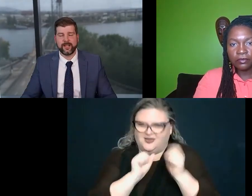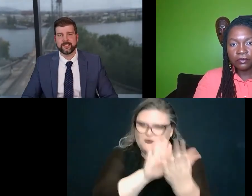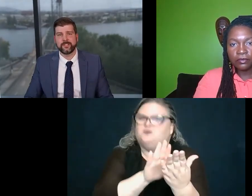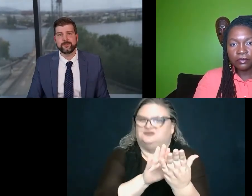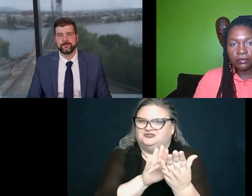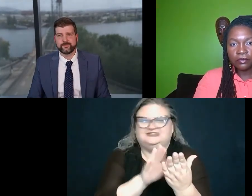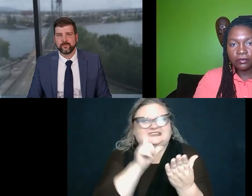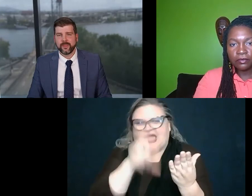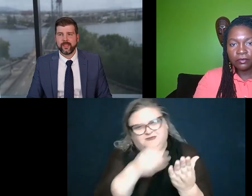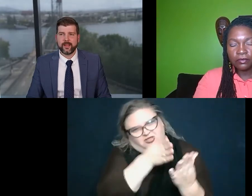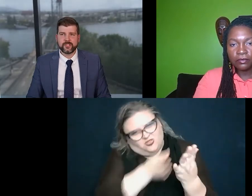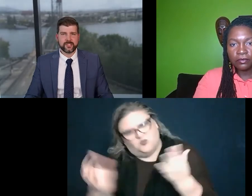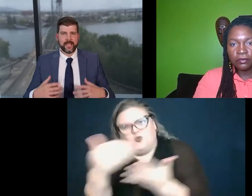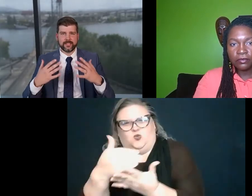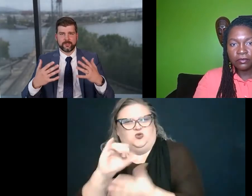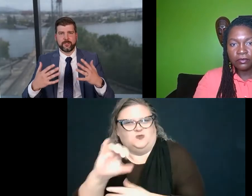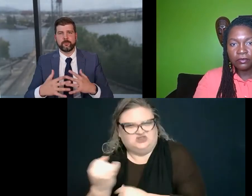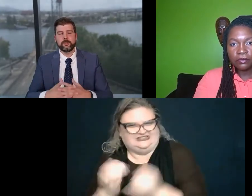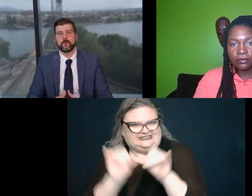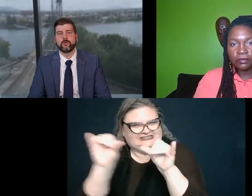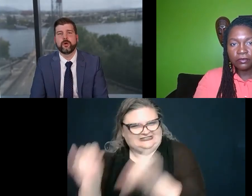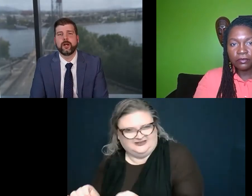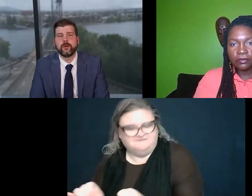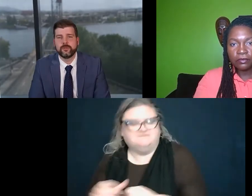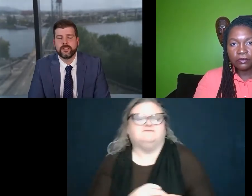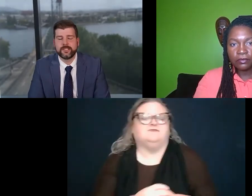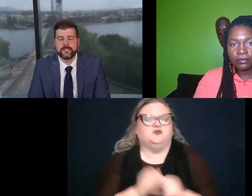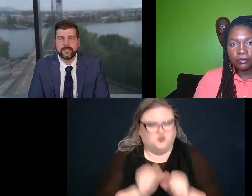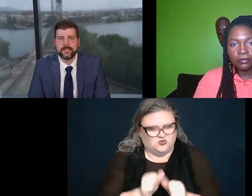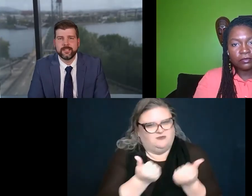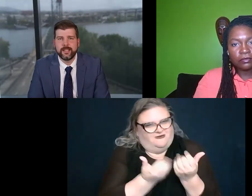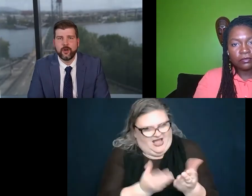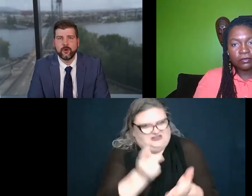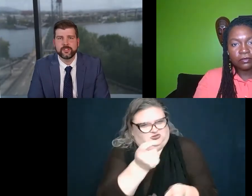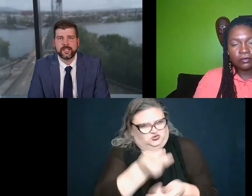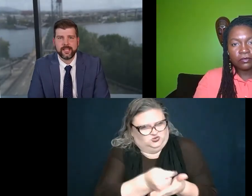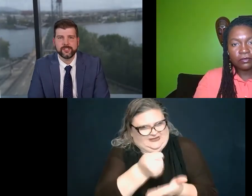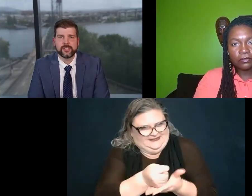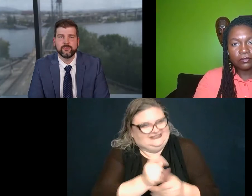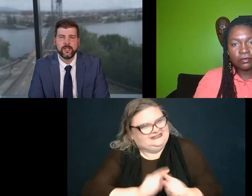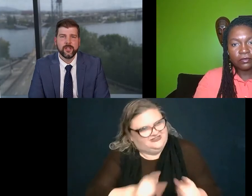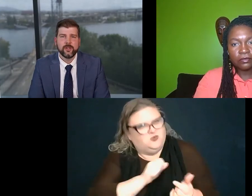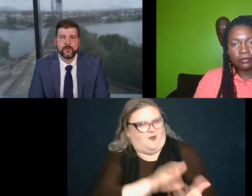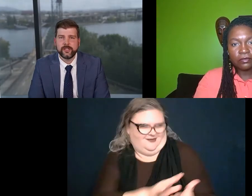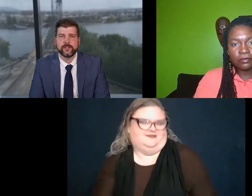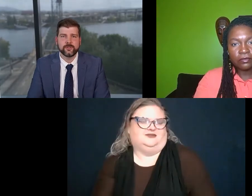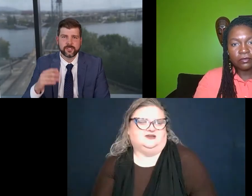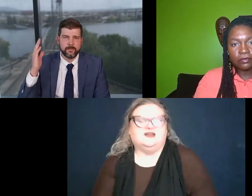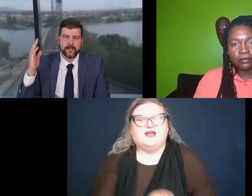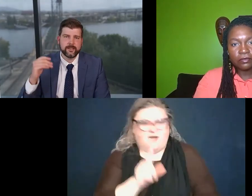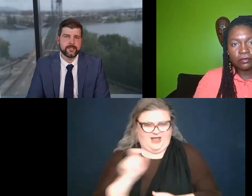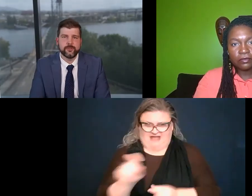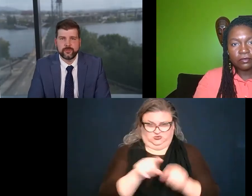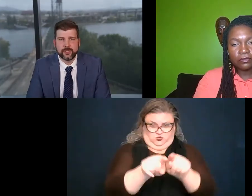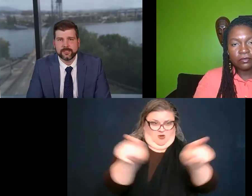criminal prosecution. And I would just ask, you know, people listening to this at home, just ask yourself, who here knows